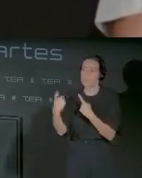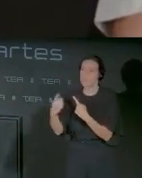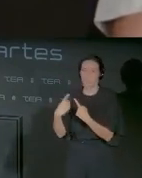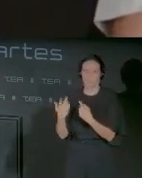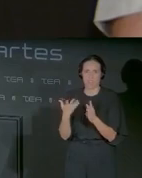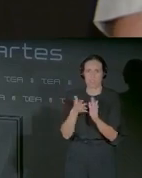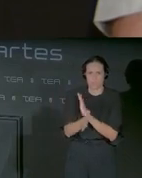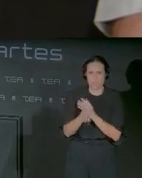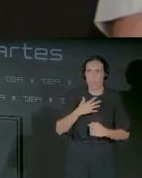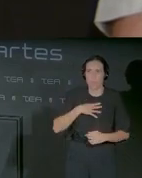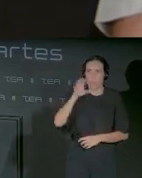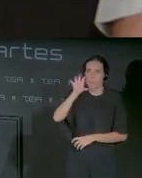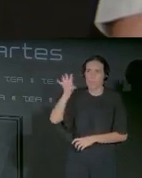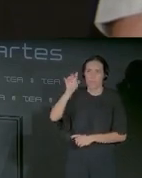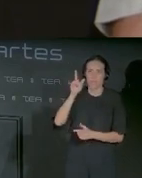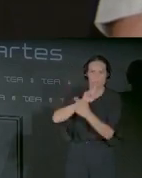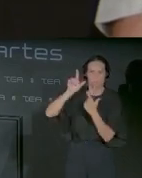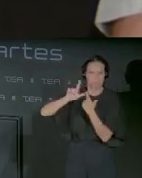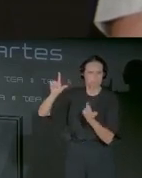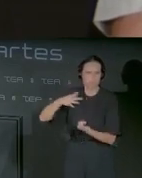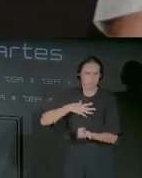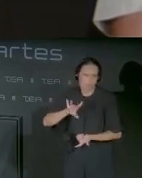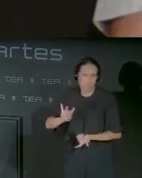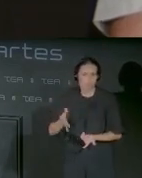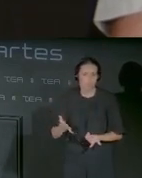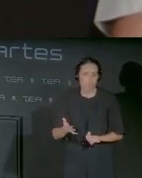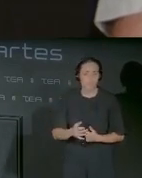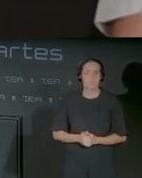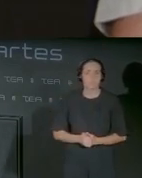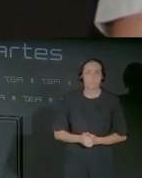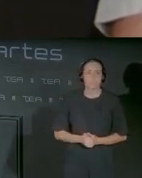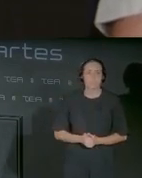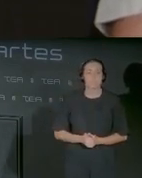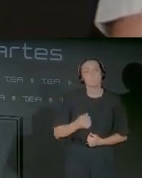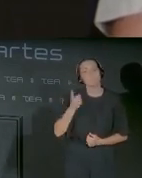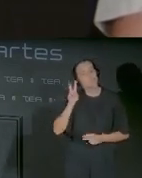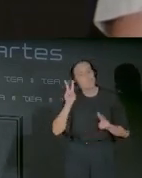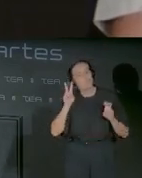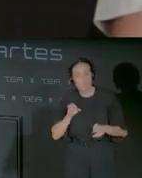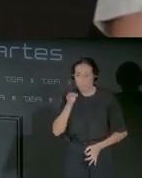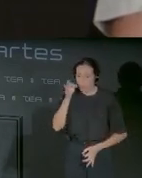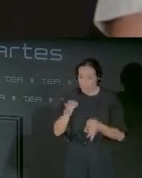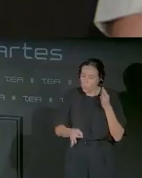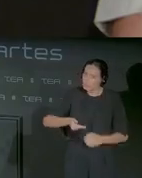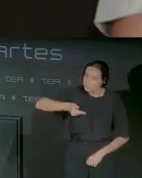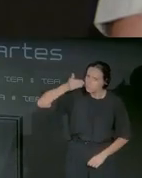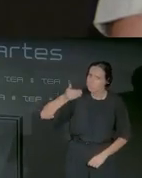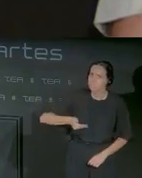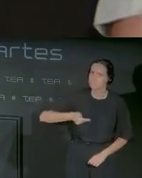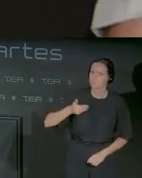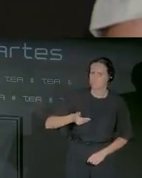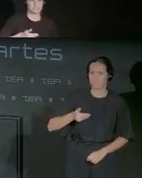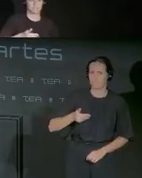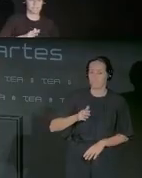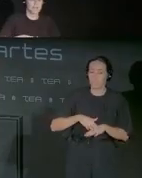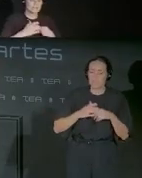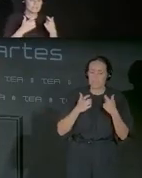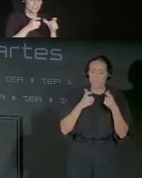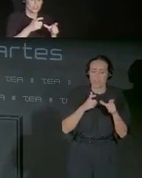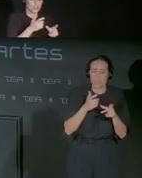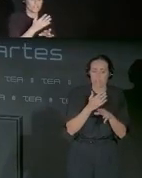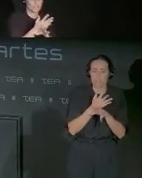very important so that we have a solid, independent and diverse video game sector in Europe.